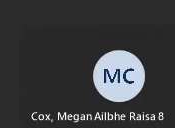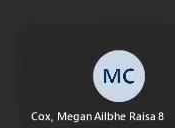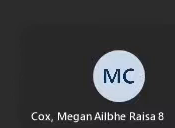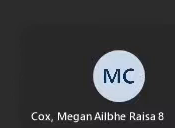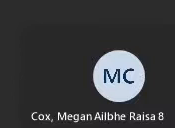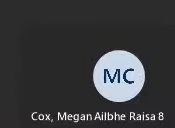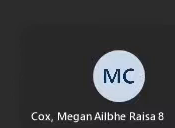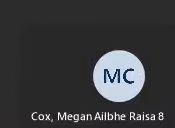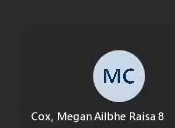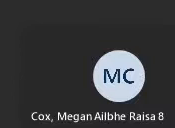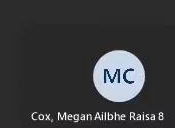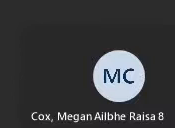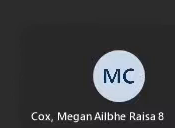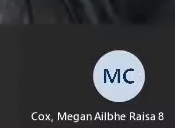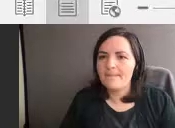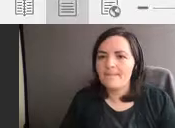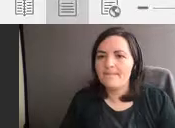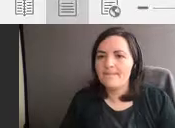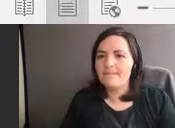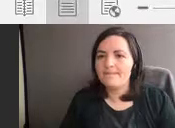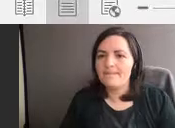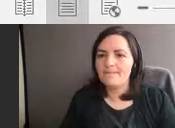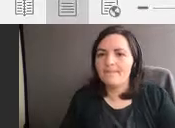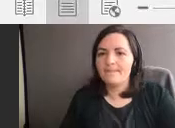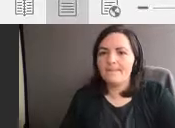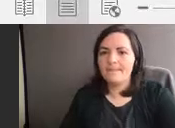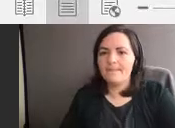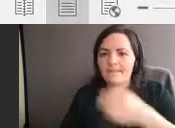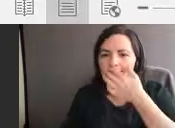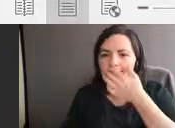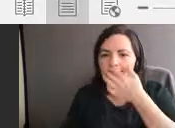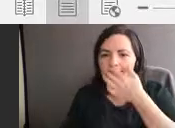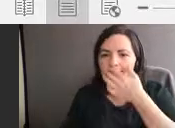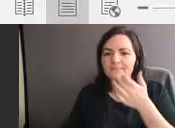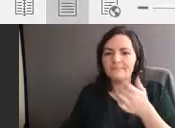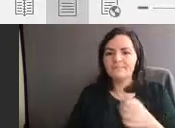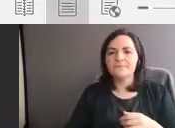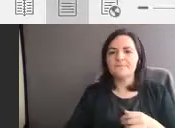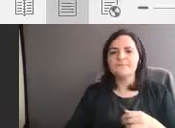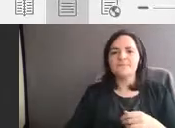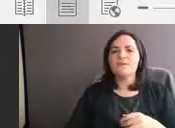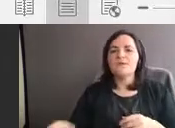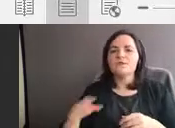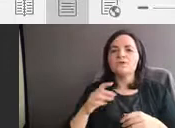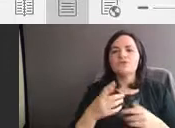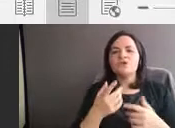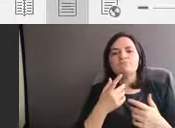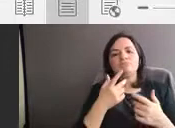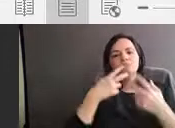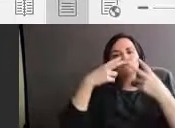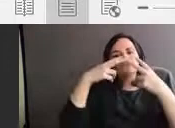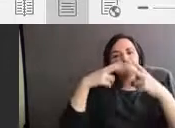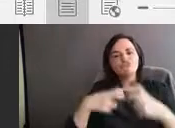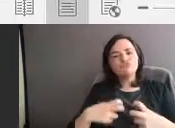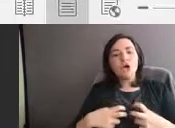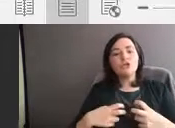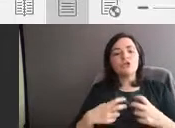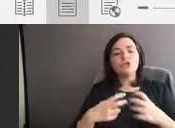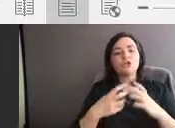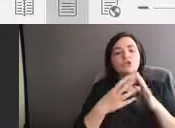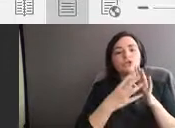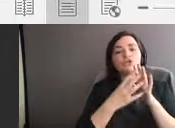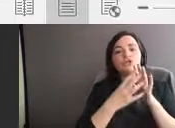So we're back into the plan for the Viva. So I've talked about the research methods here, and the research methods that I've been talking about, we've talked